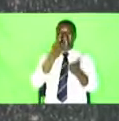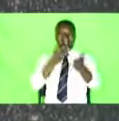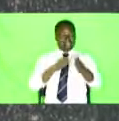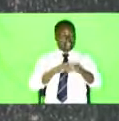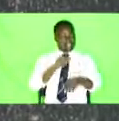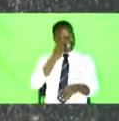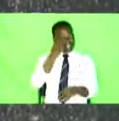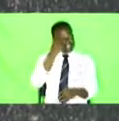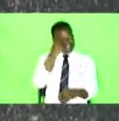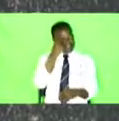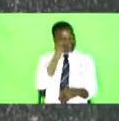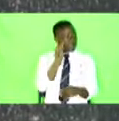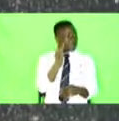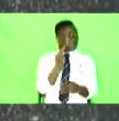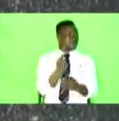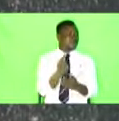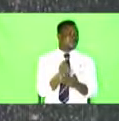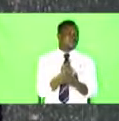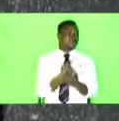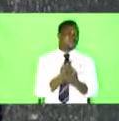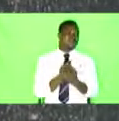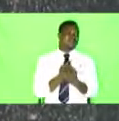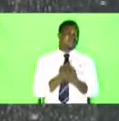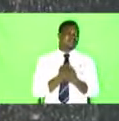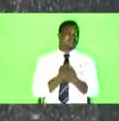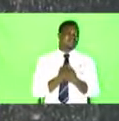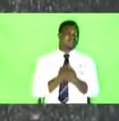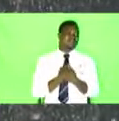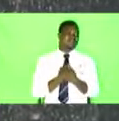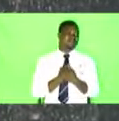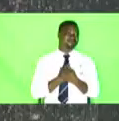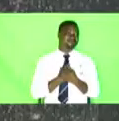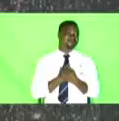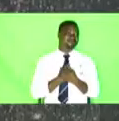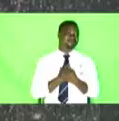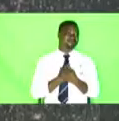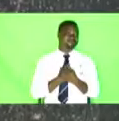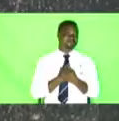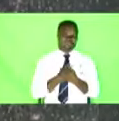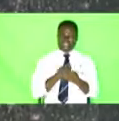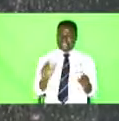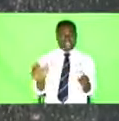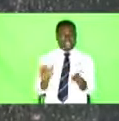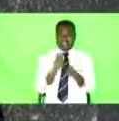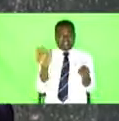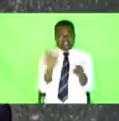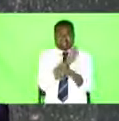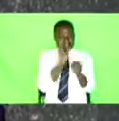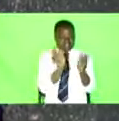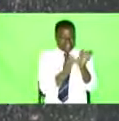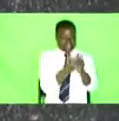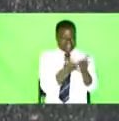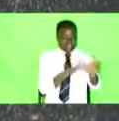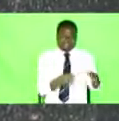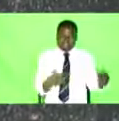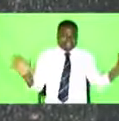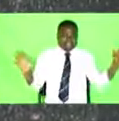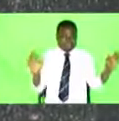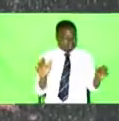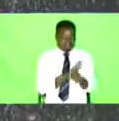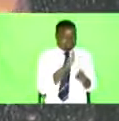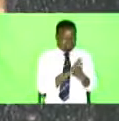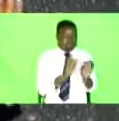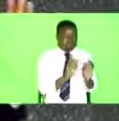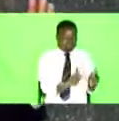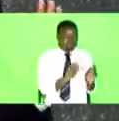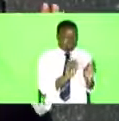he died for. It is enough that Jesus died. It